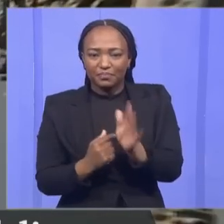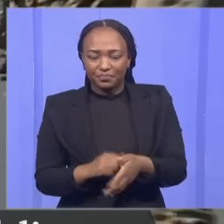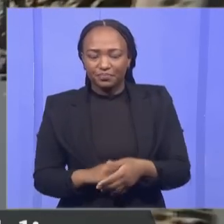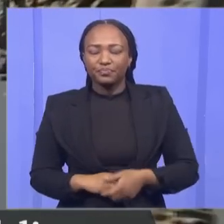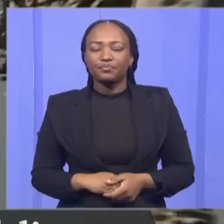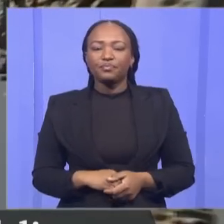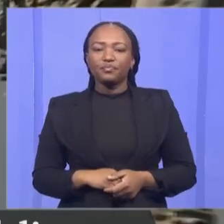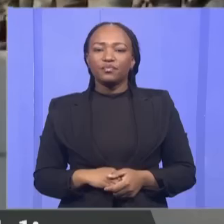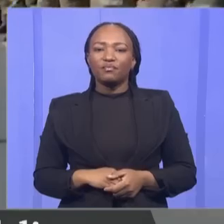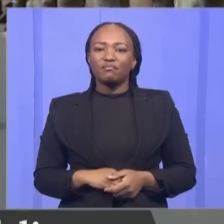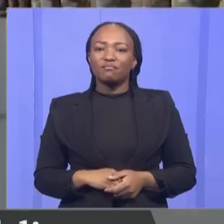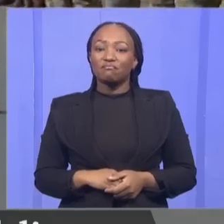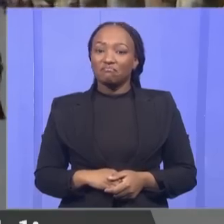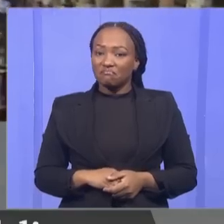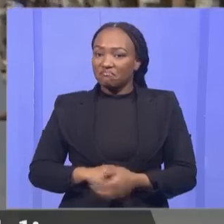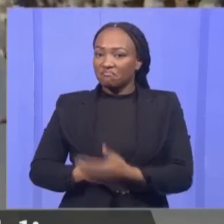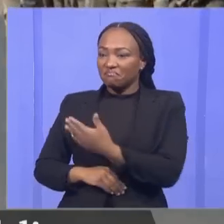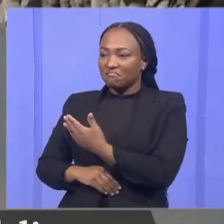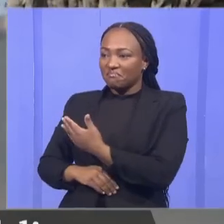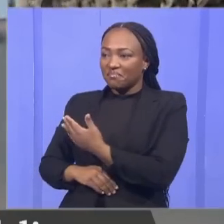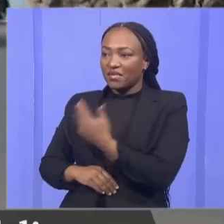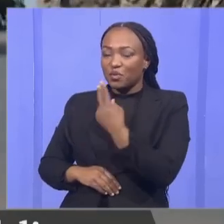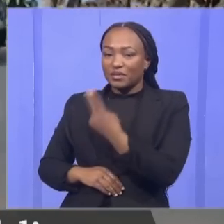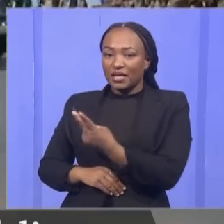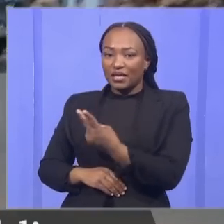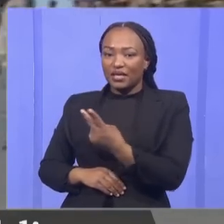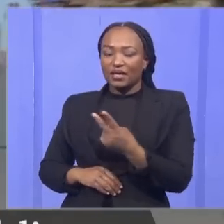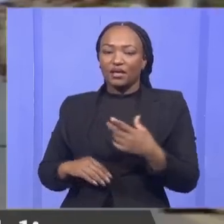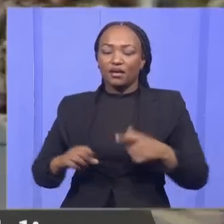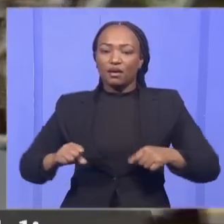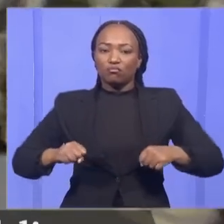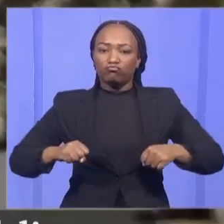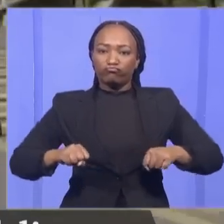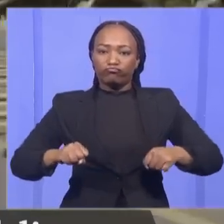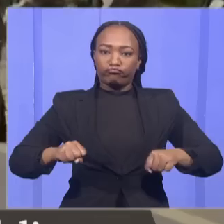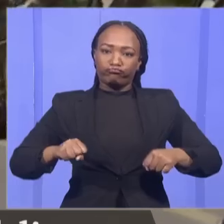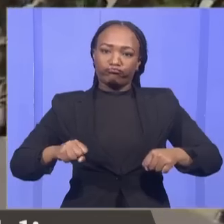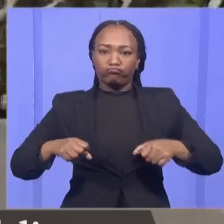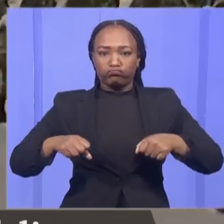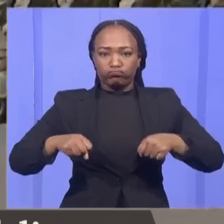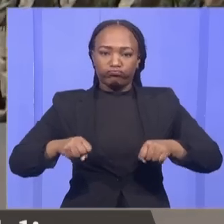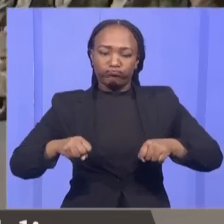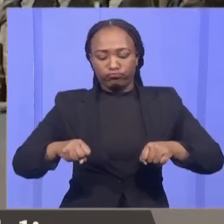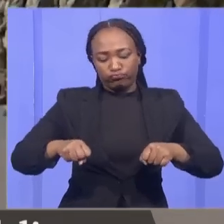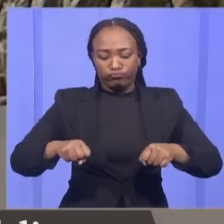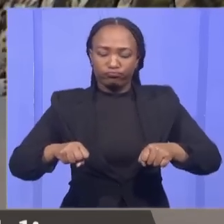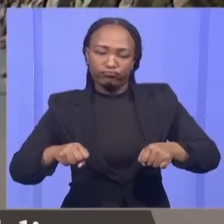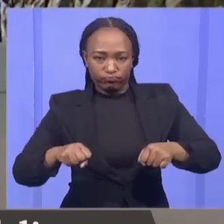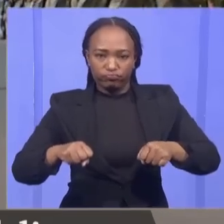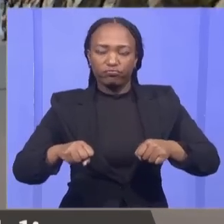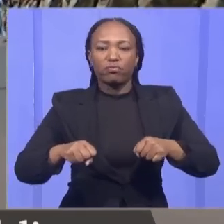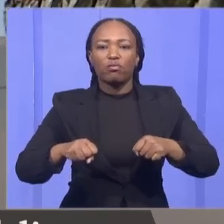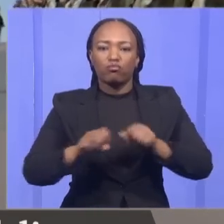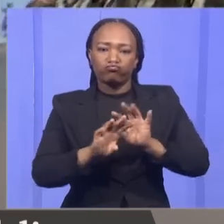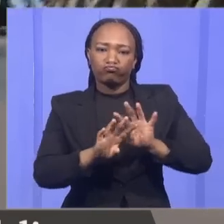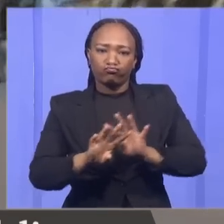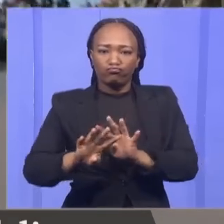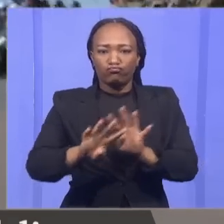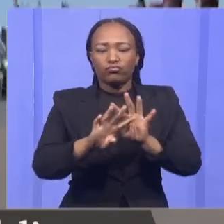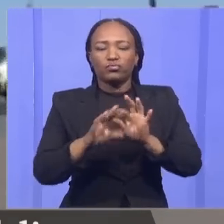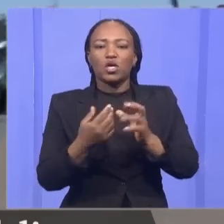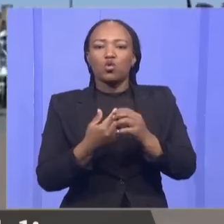So as we see, that motorcade has already arrived here at the Union Buildings, and as you were explaining to